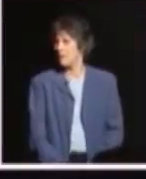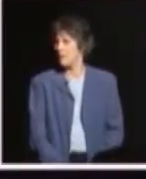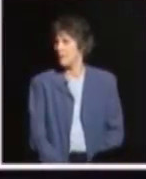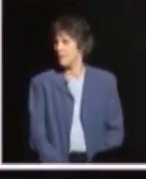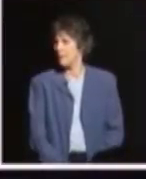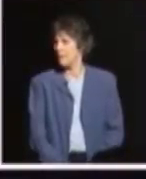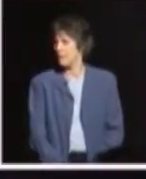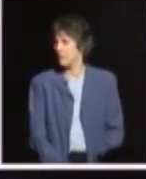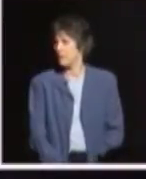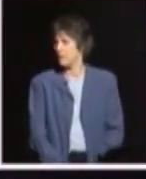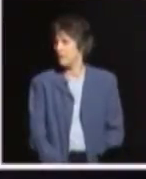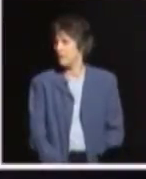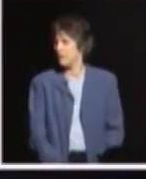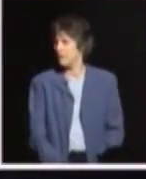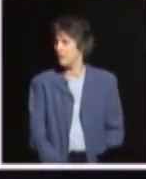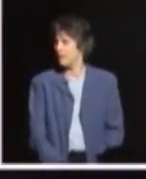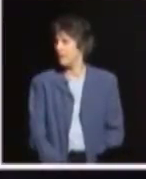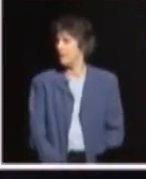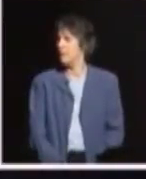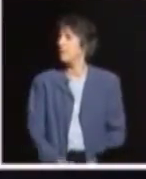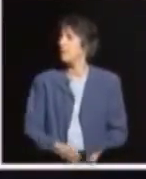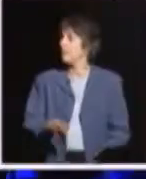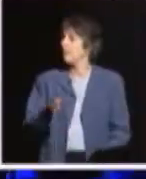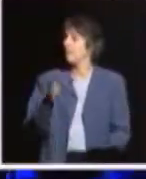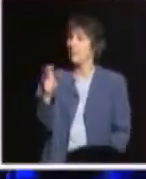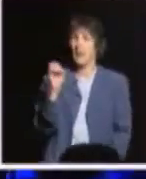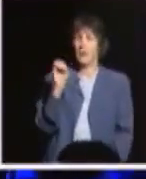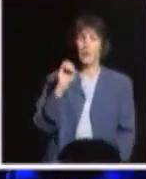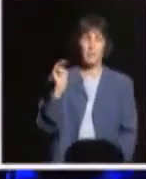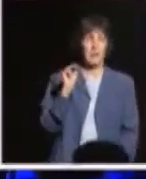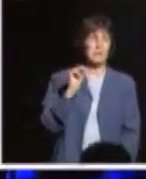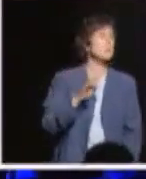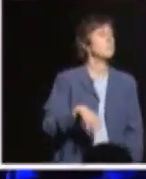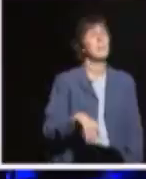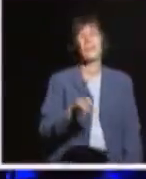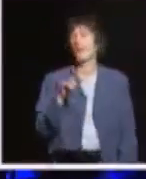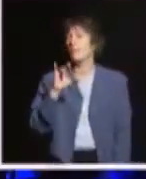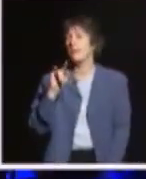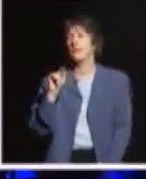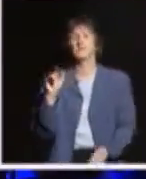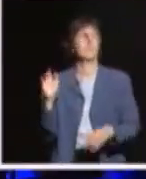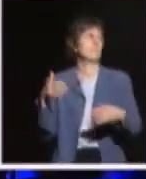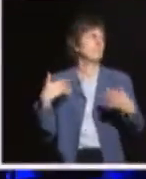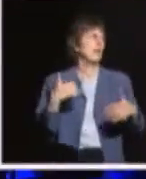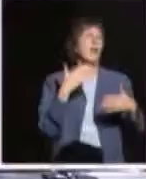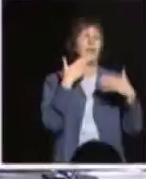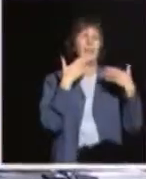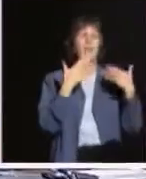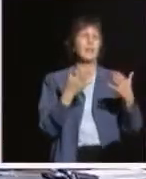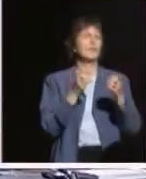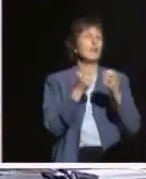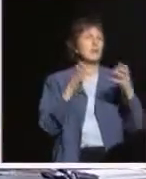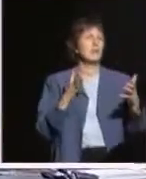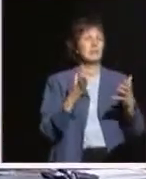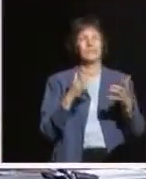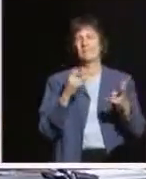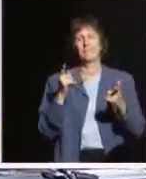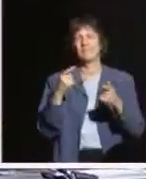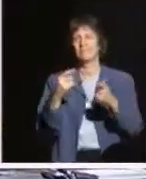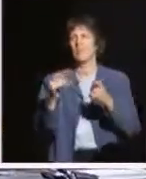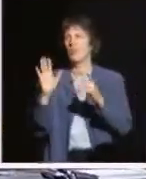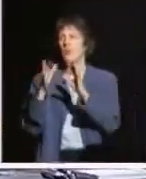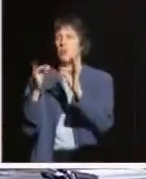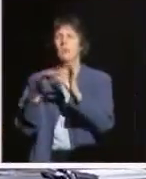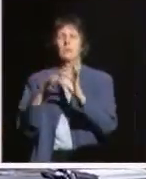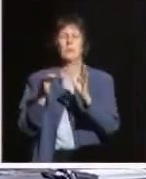and yourselves included. Mr. Massey. Rita, thank you so much, because it brings a smile to my face. I was